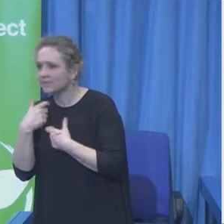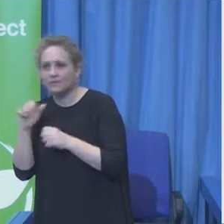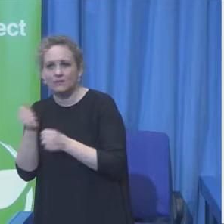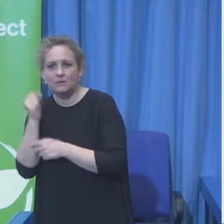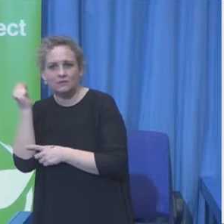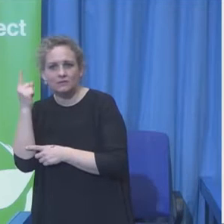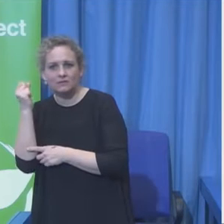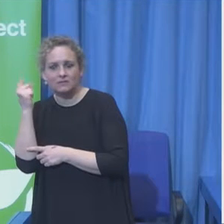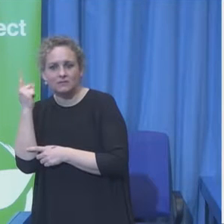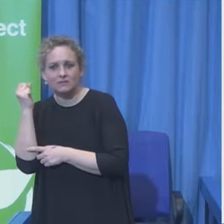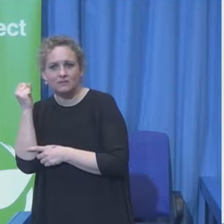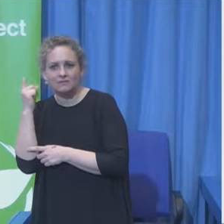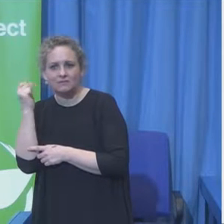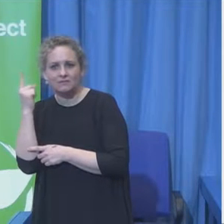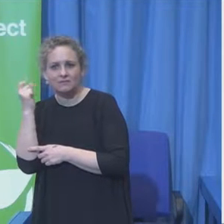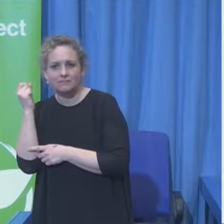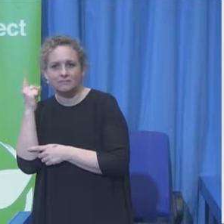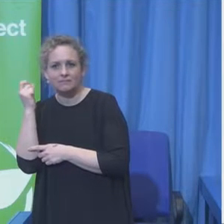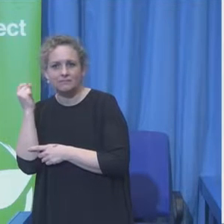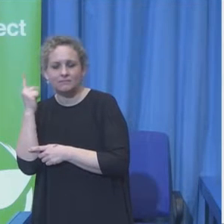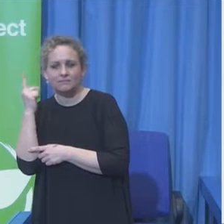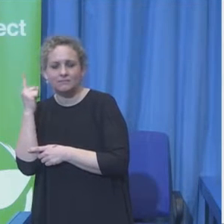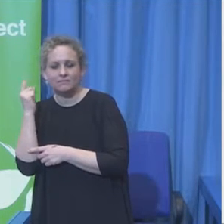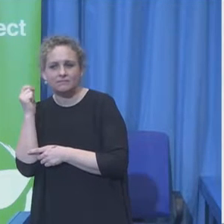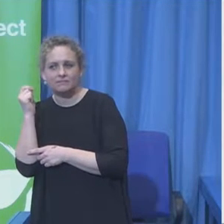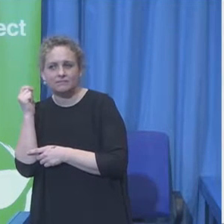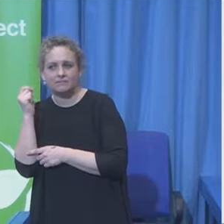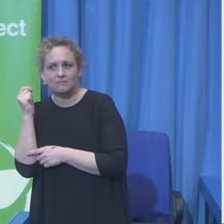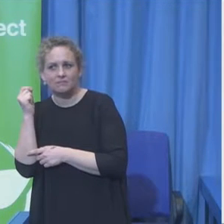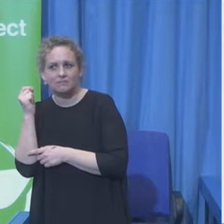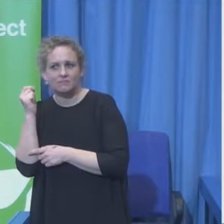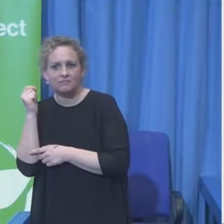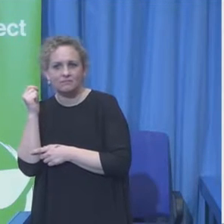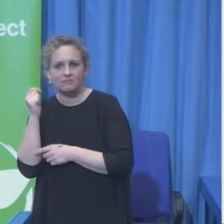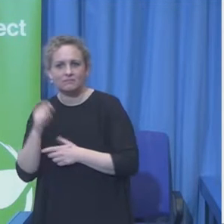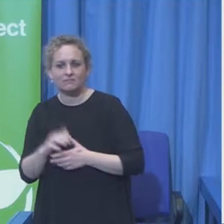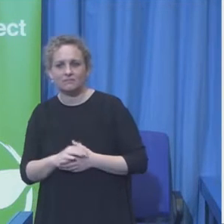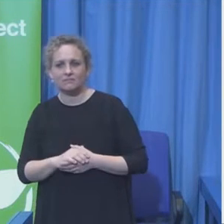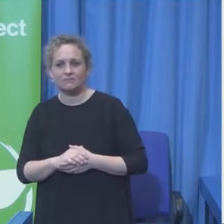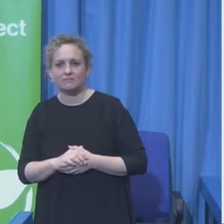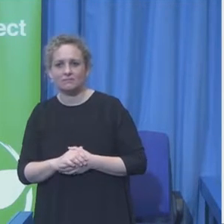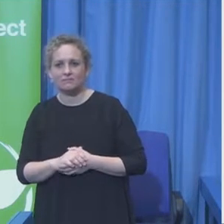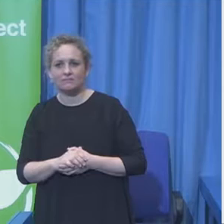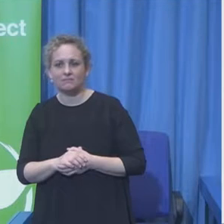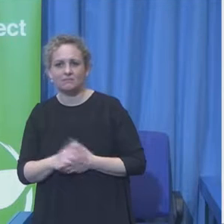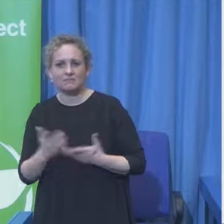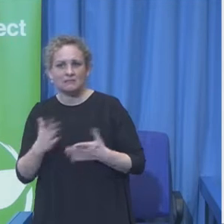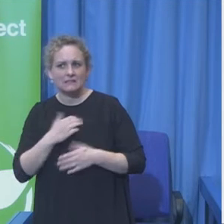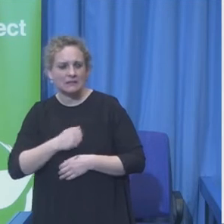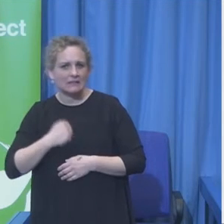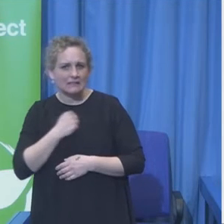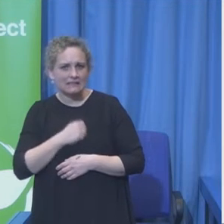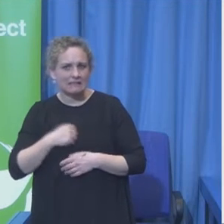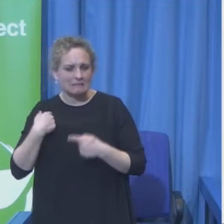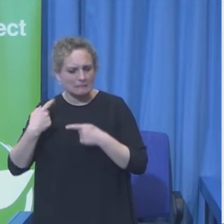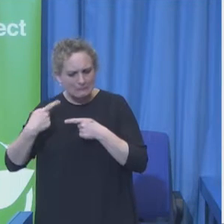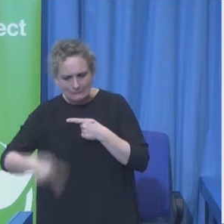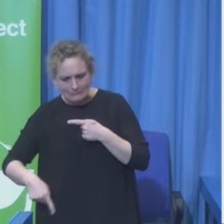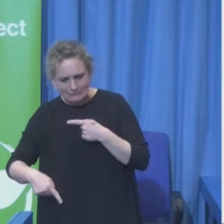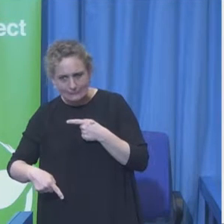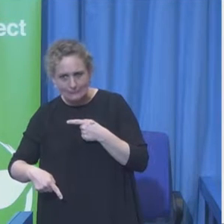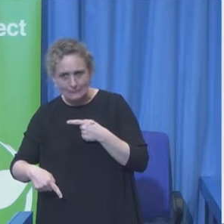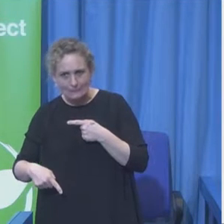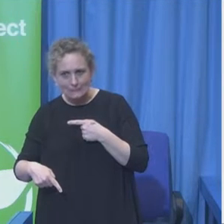anti-discrimination policy, which is why more questions should be asked. Należy zacząć od stwierdzenia faktu,